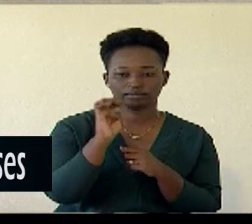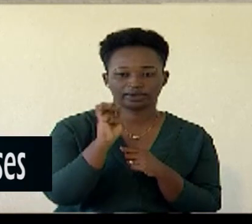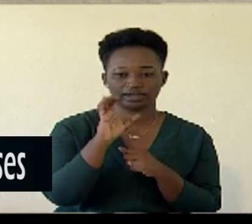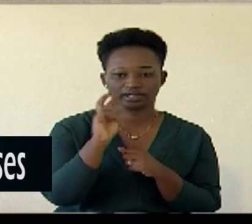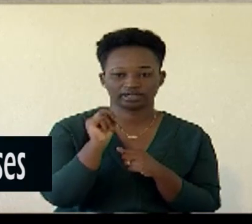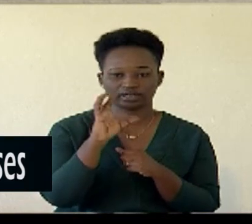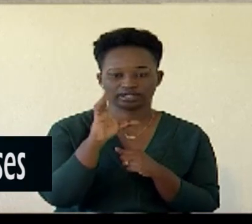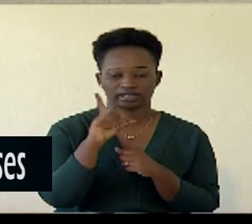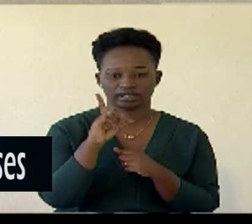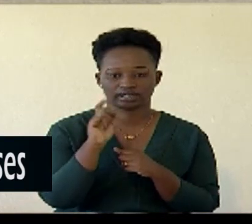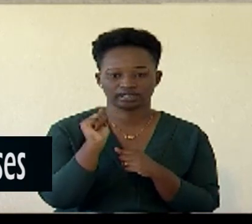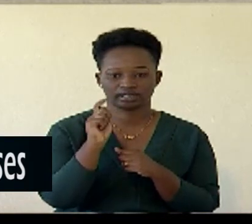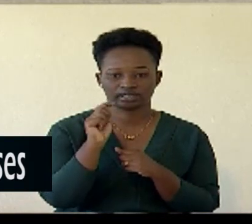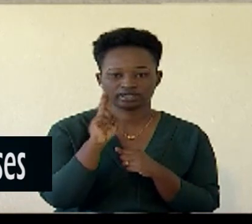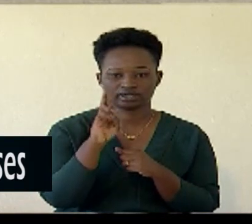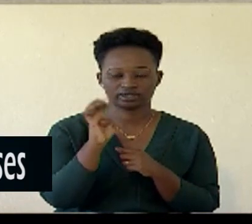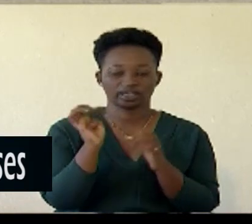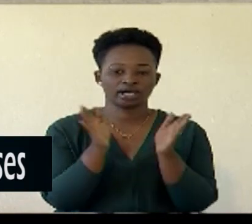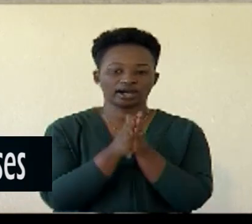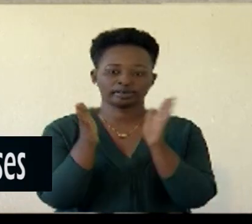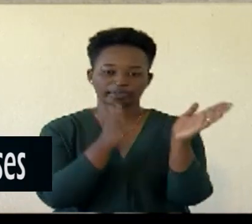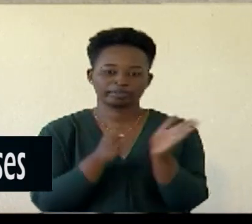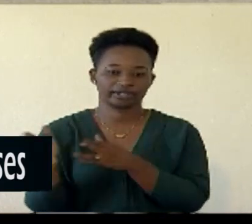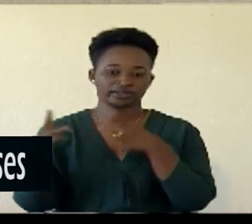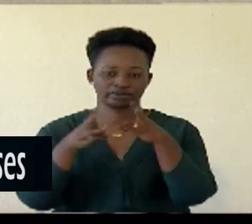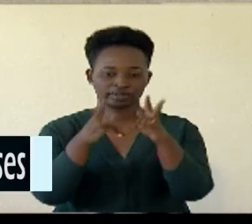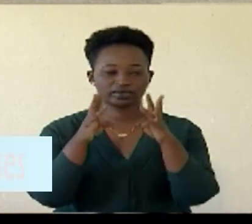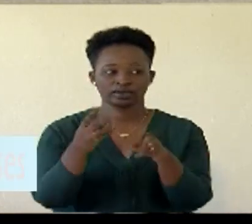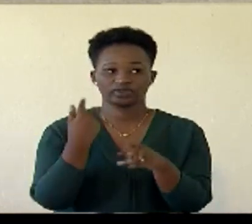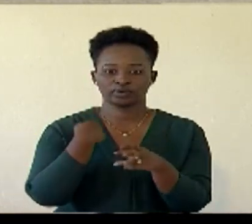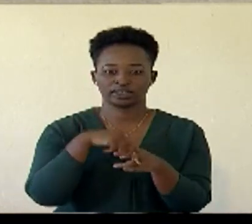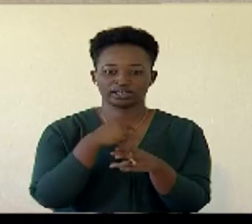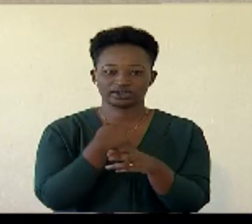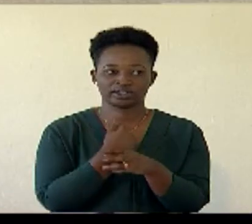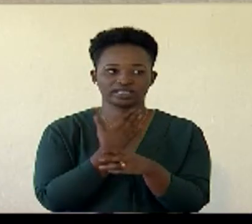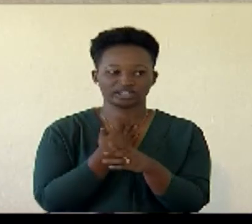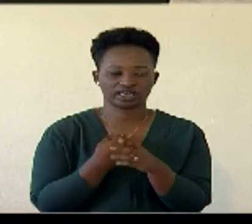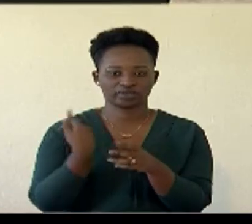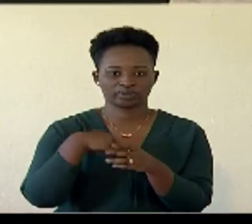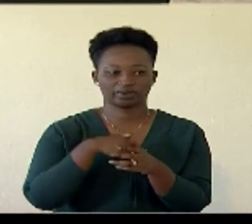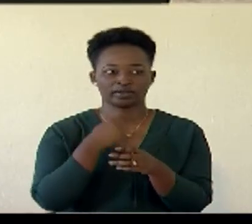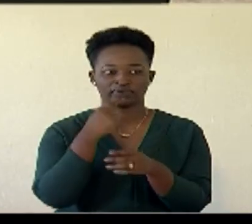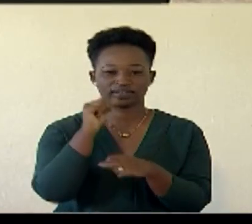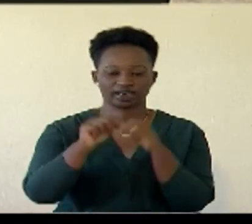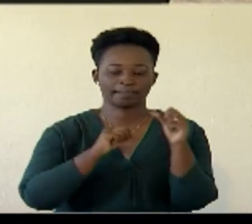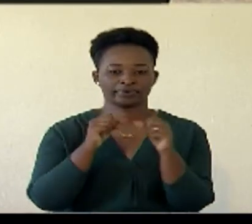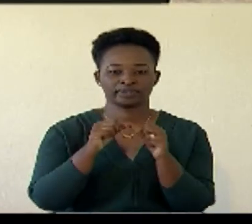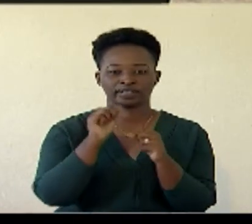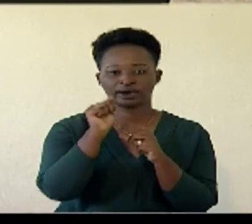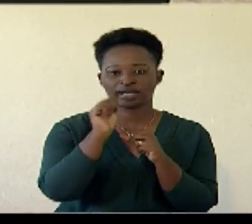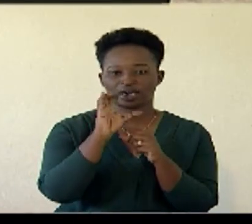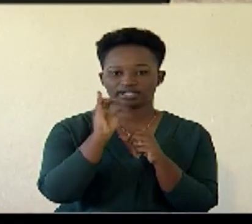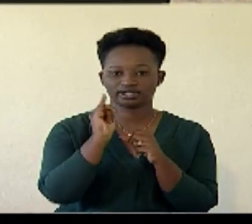preparation methods. But I want us to briefly talk about the acidity of